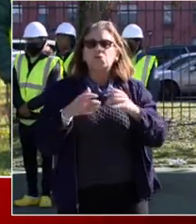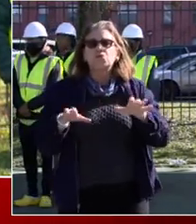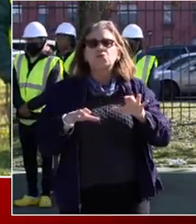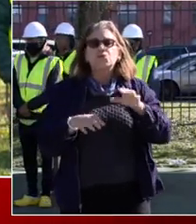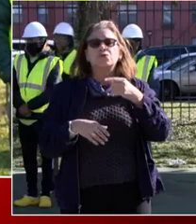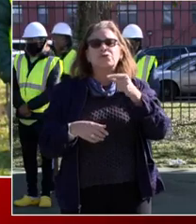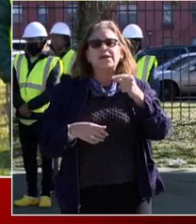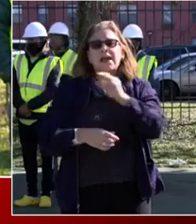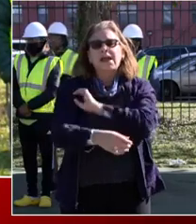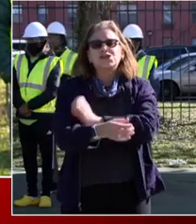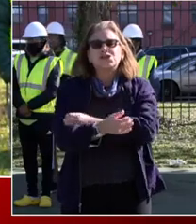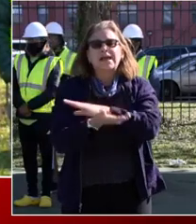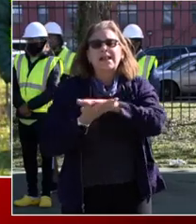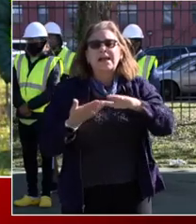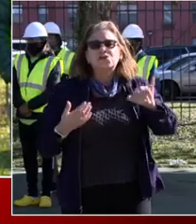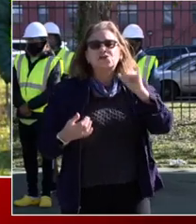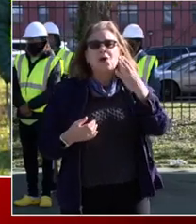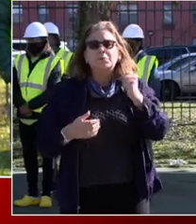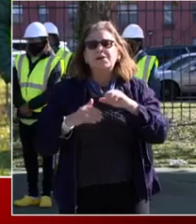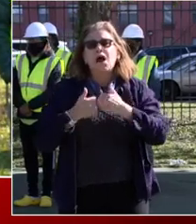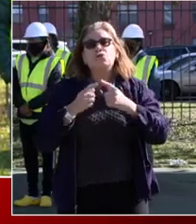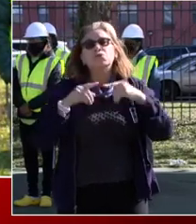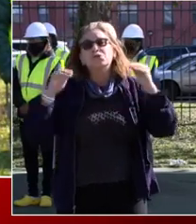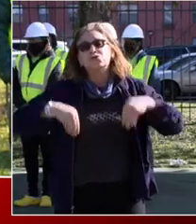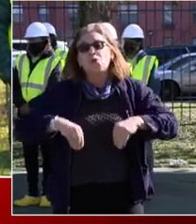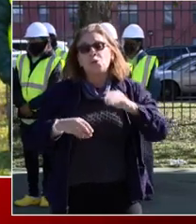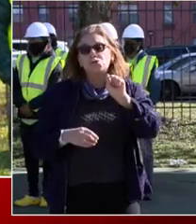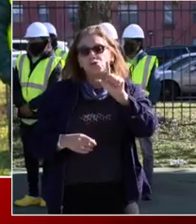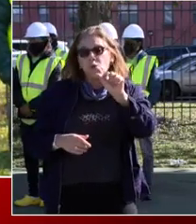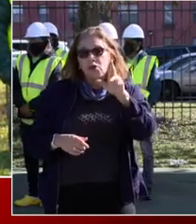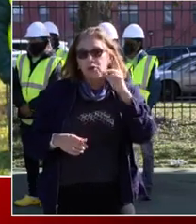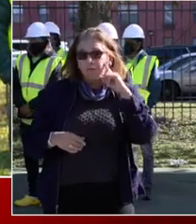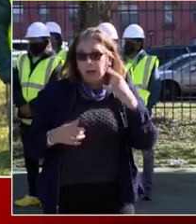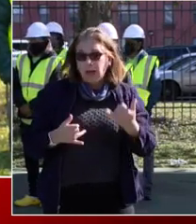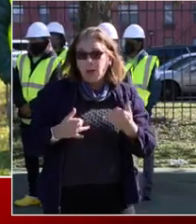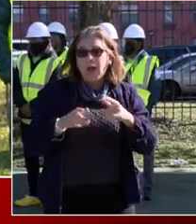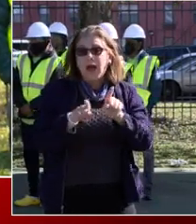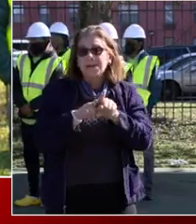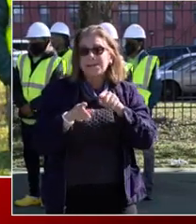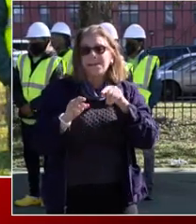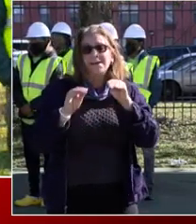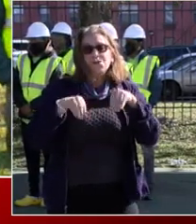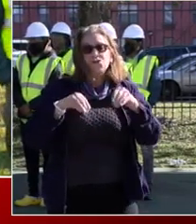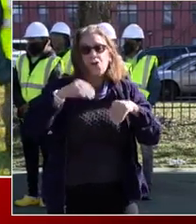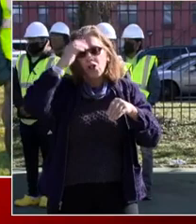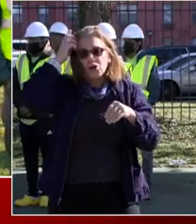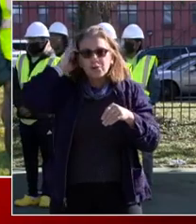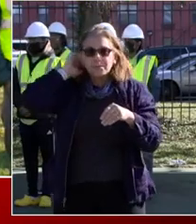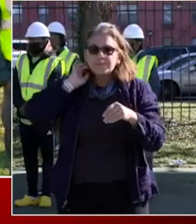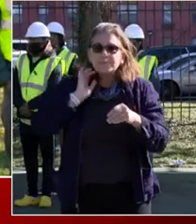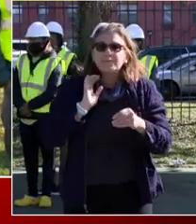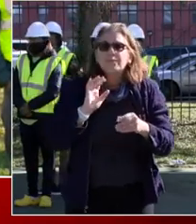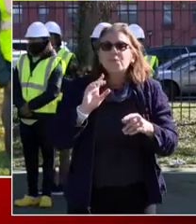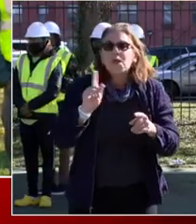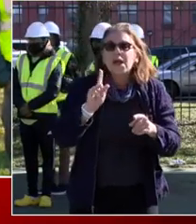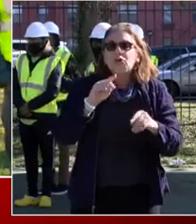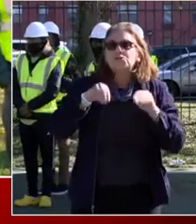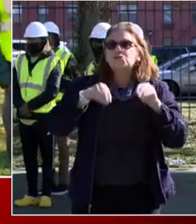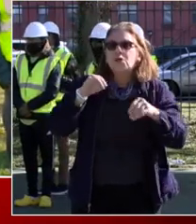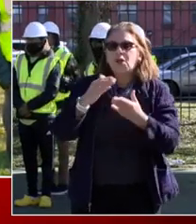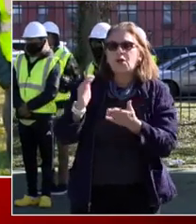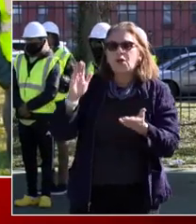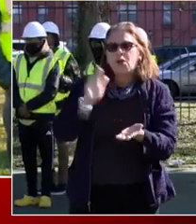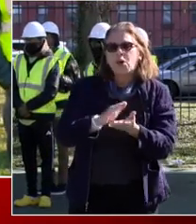that they install are installed on homes of low and moderate income neighbors to help them reduce their energy bills.